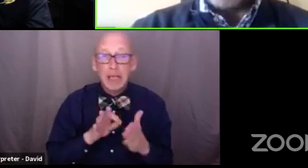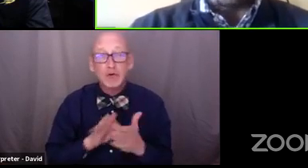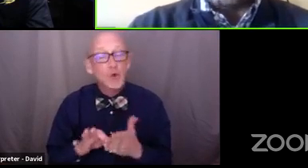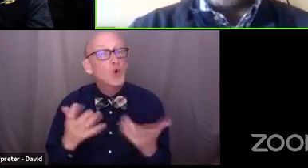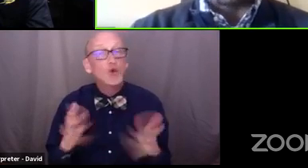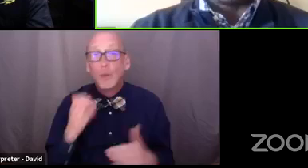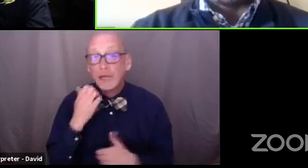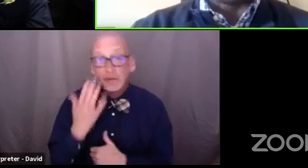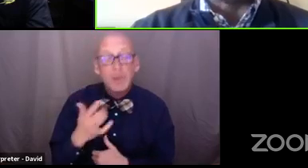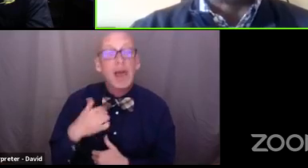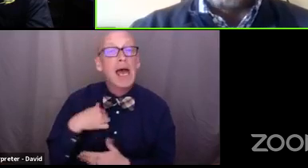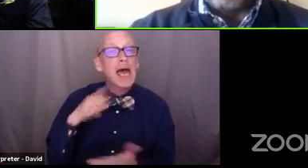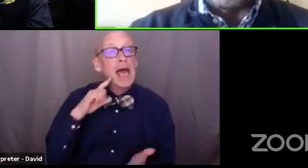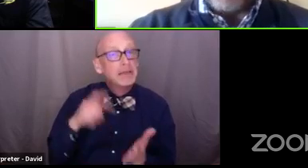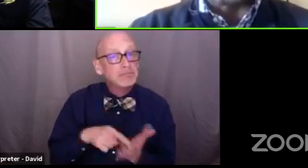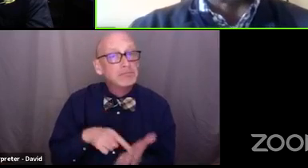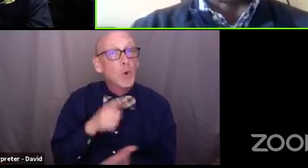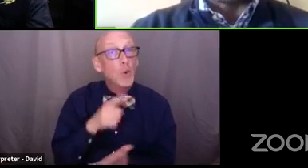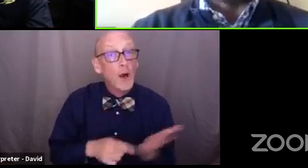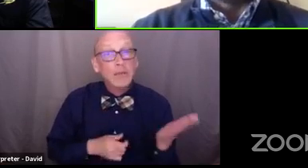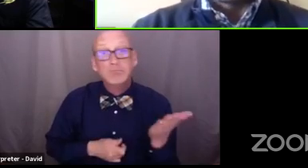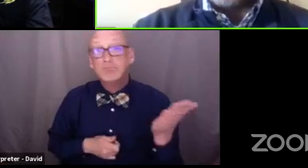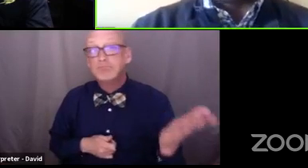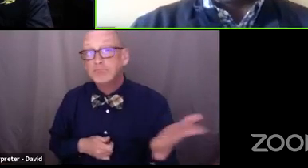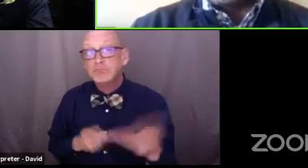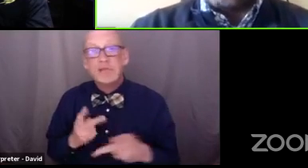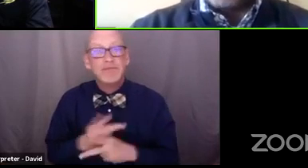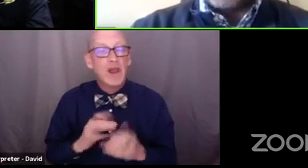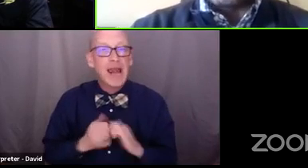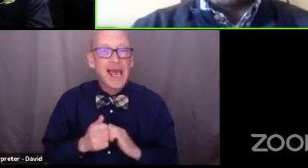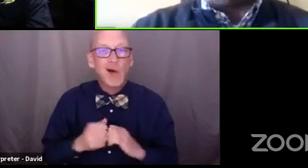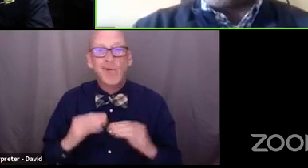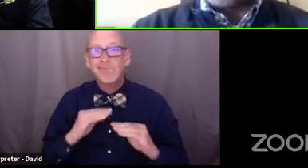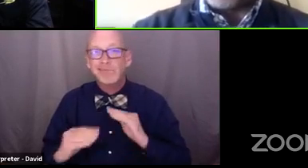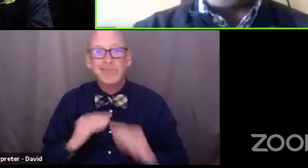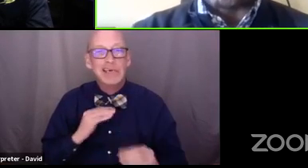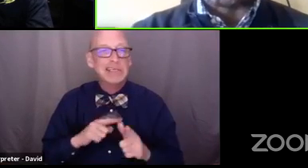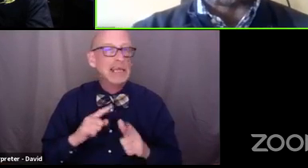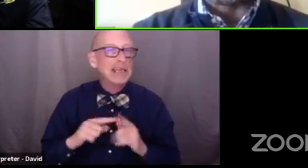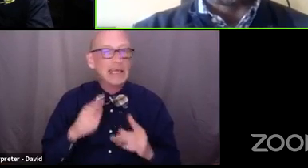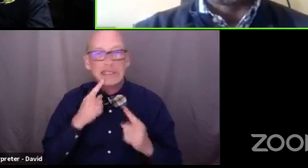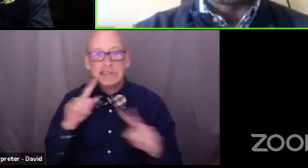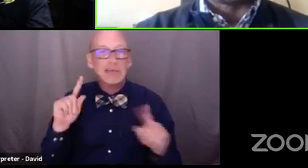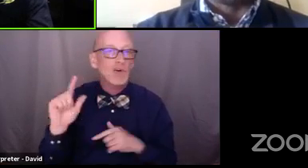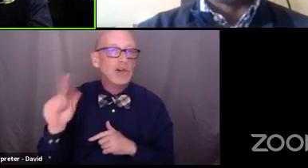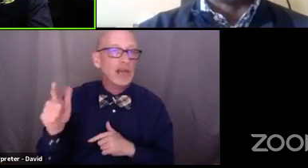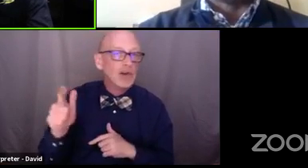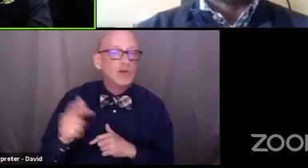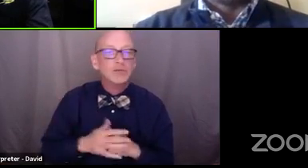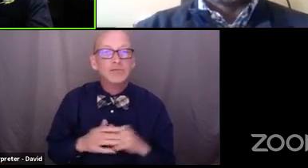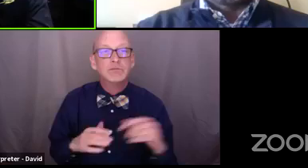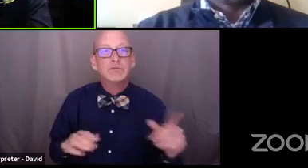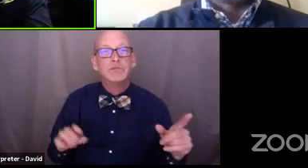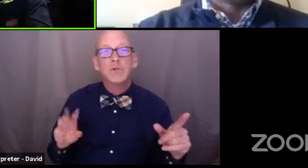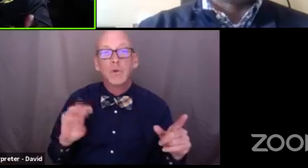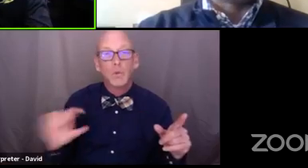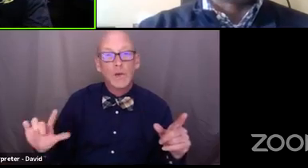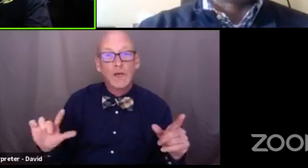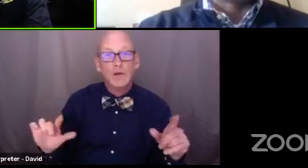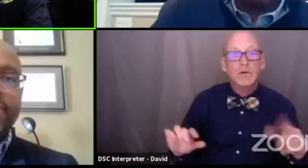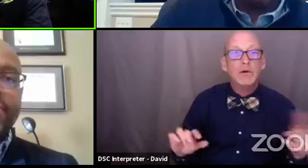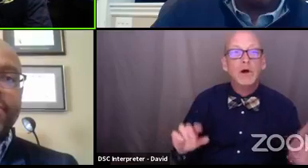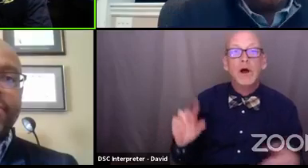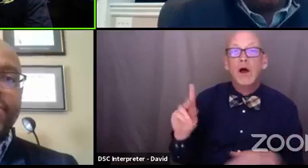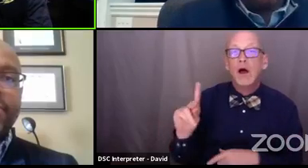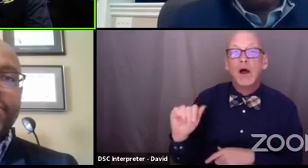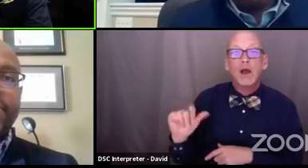ashamed. Identify what they are, figure out how to fix them, so that way you can be successful on the business side. And Kayla,